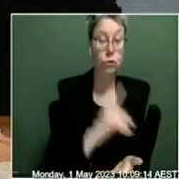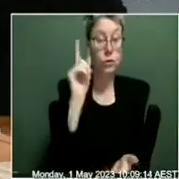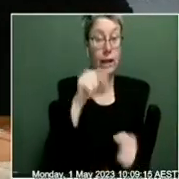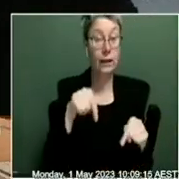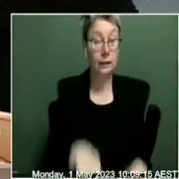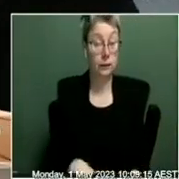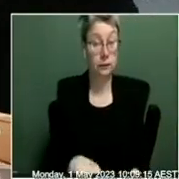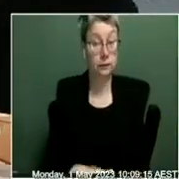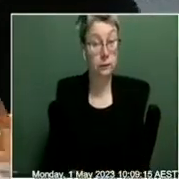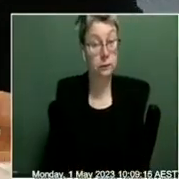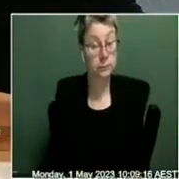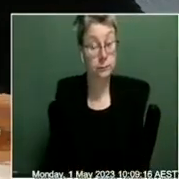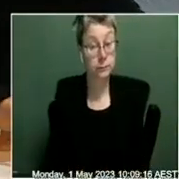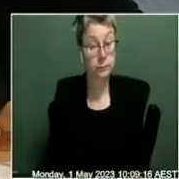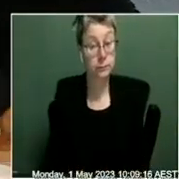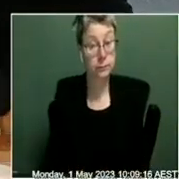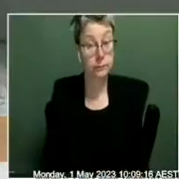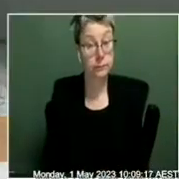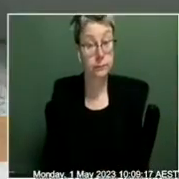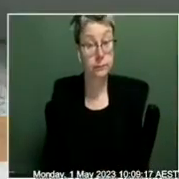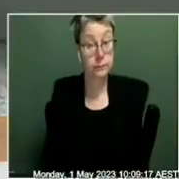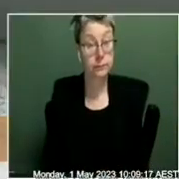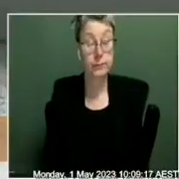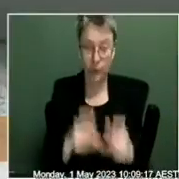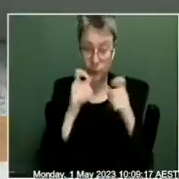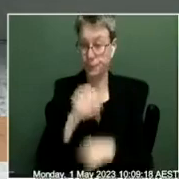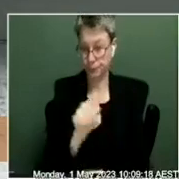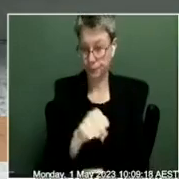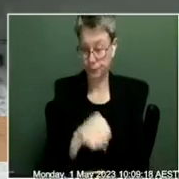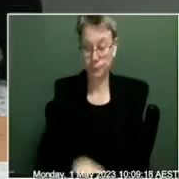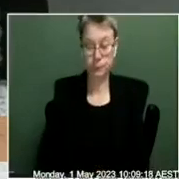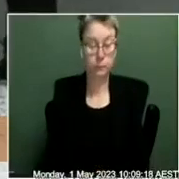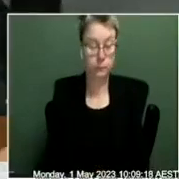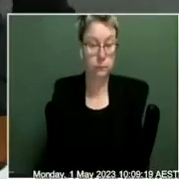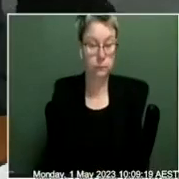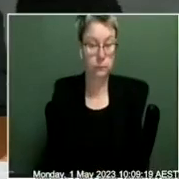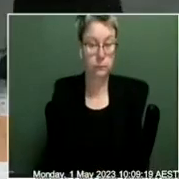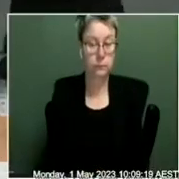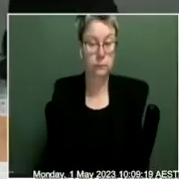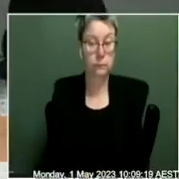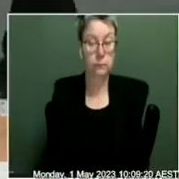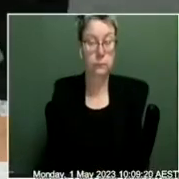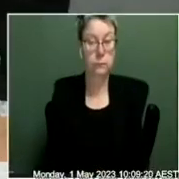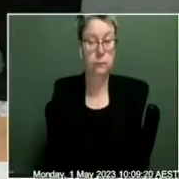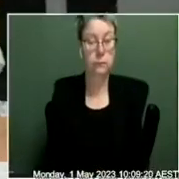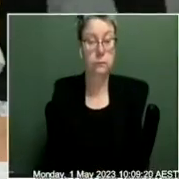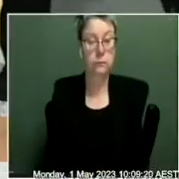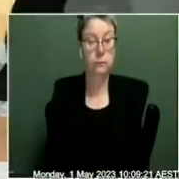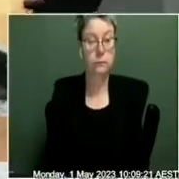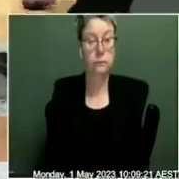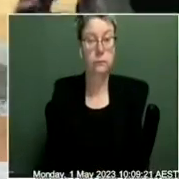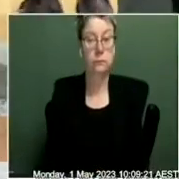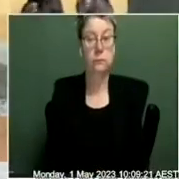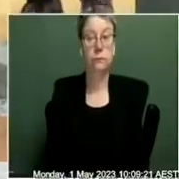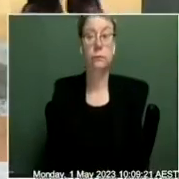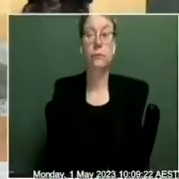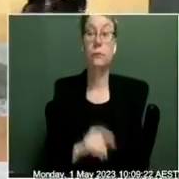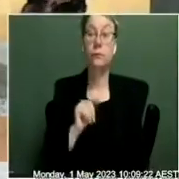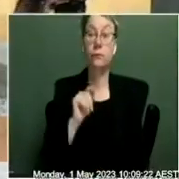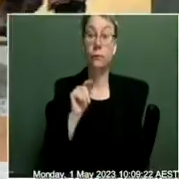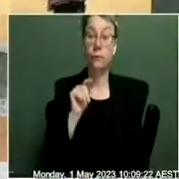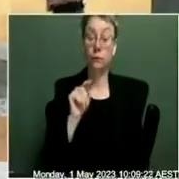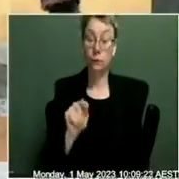Ms. Whetton, you're the Departmental Secretary of Mental Health and Wellbeing. Could you explain your